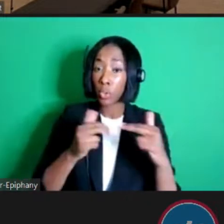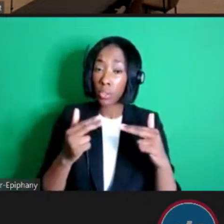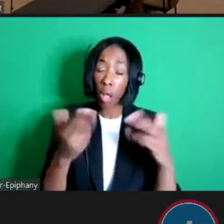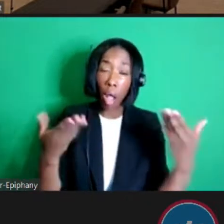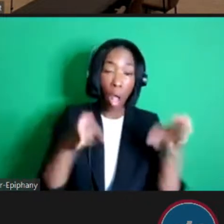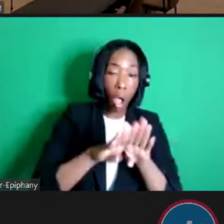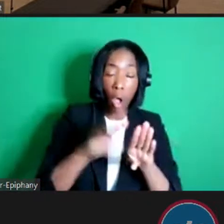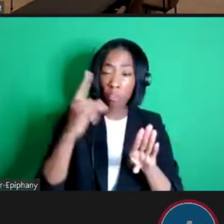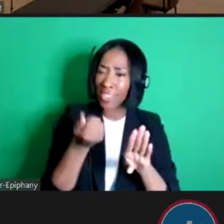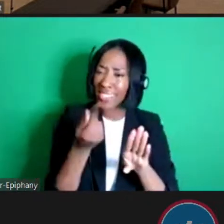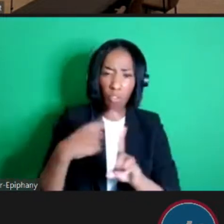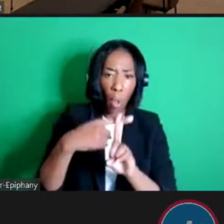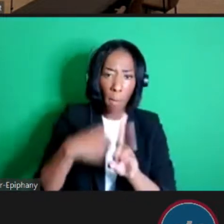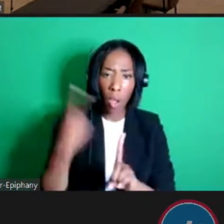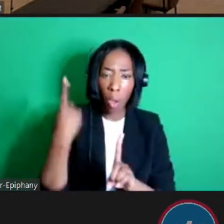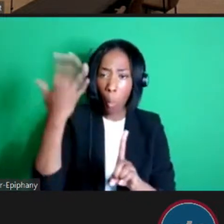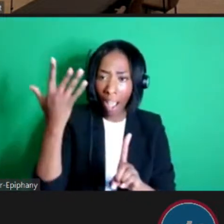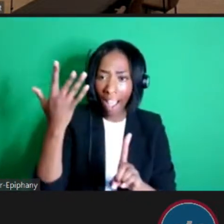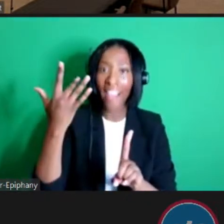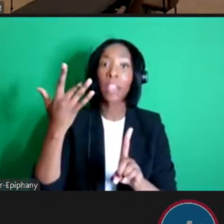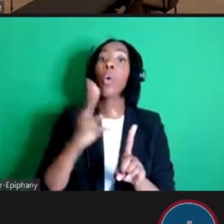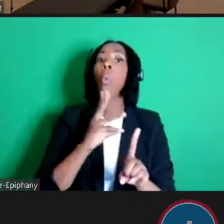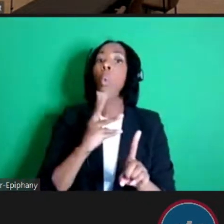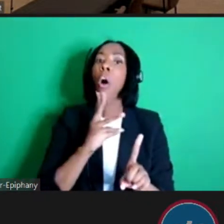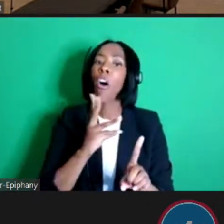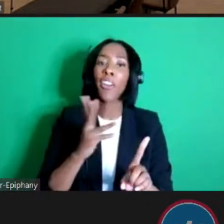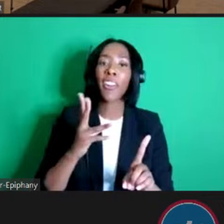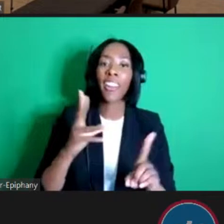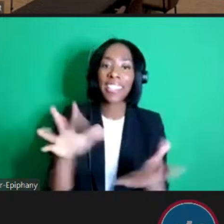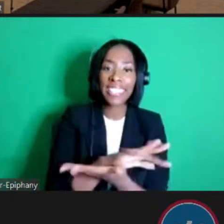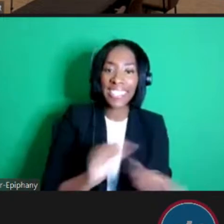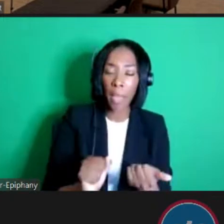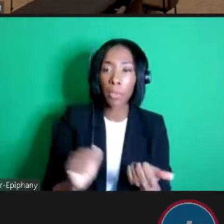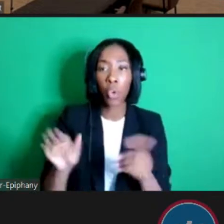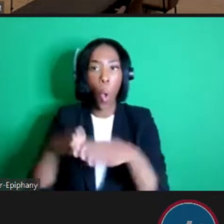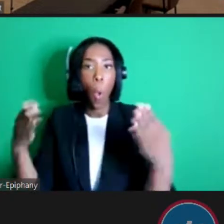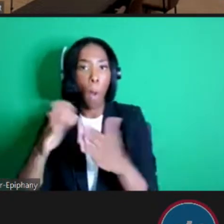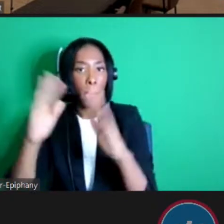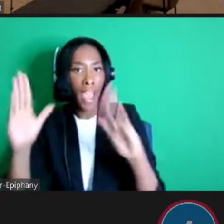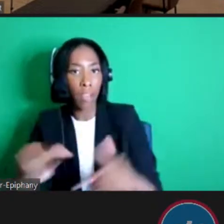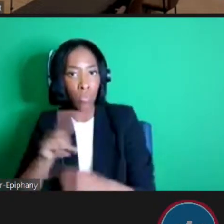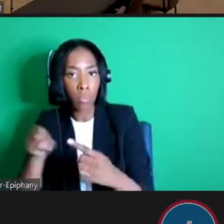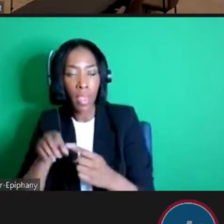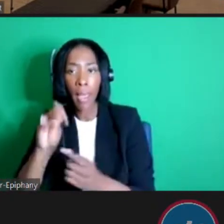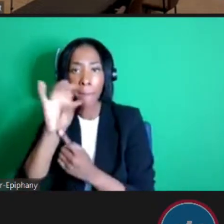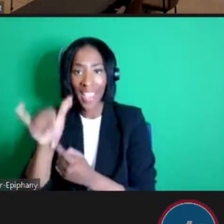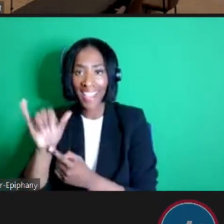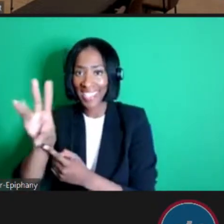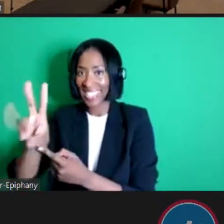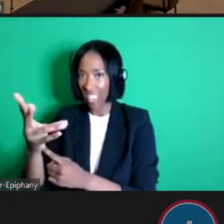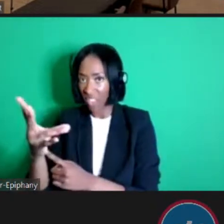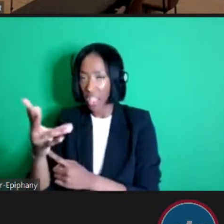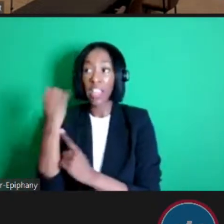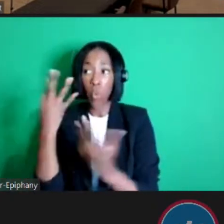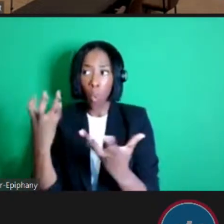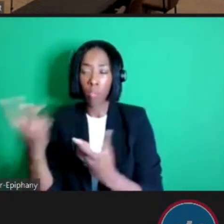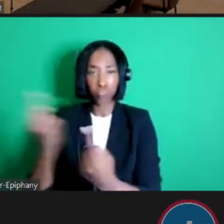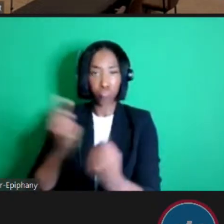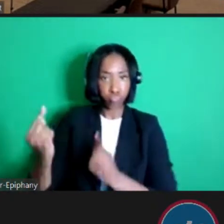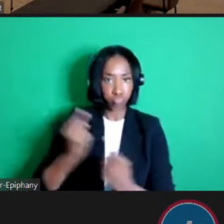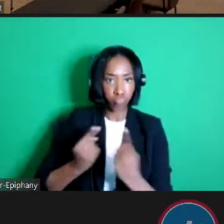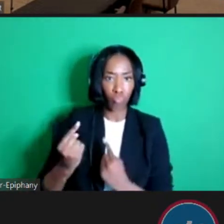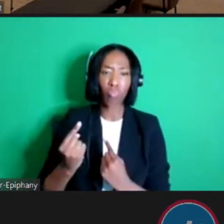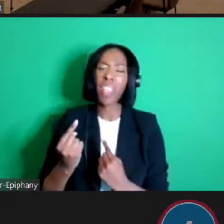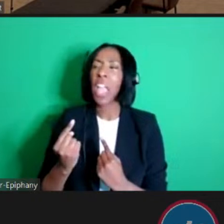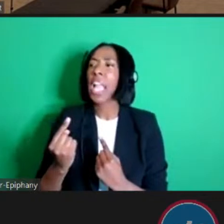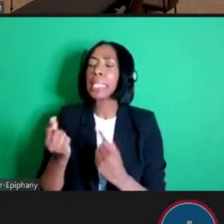water damage. We will have an open house on May 2nd. If you'd like to come by, yeah, it's designed specifically to be a bit more of